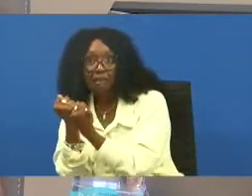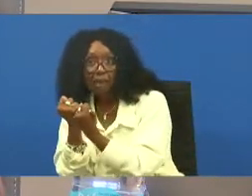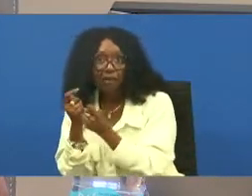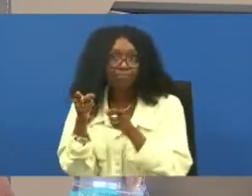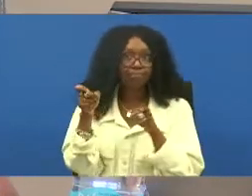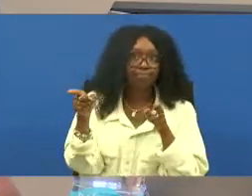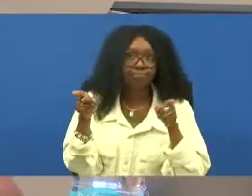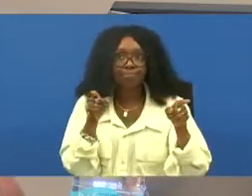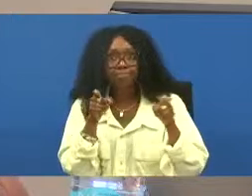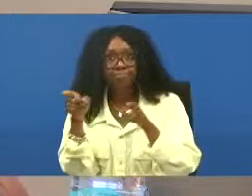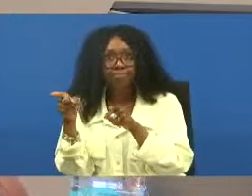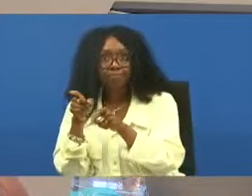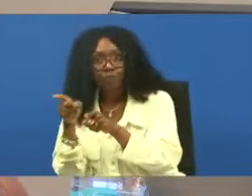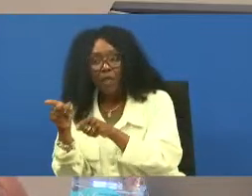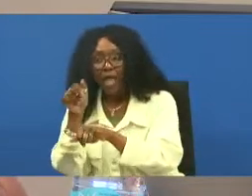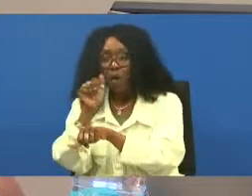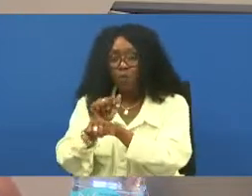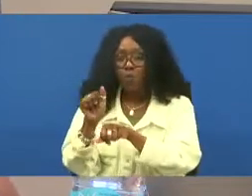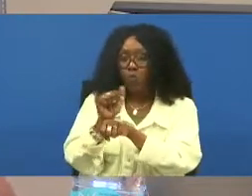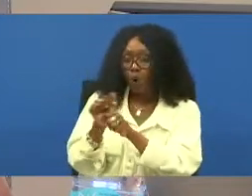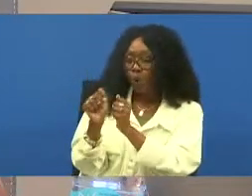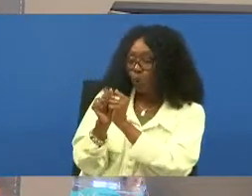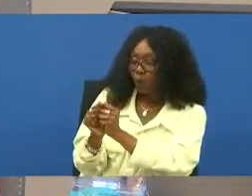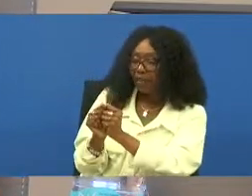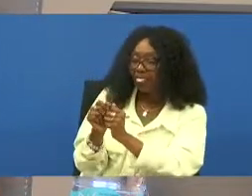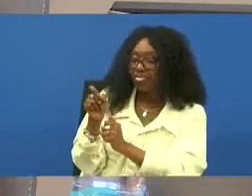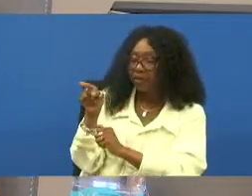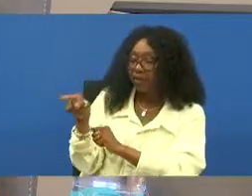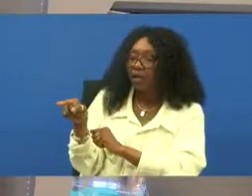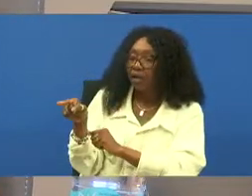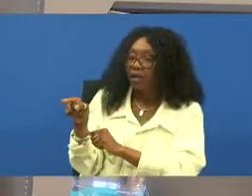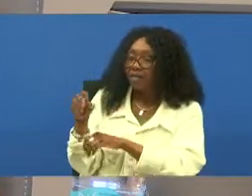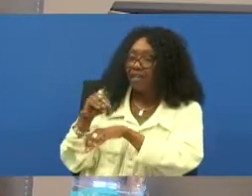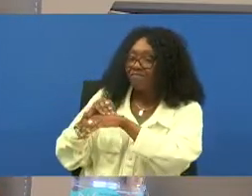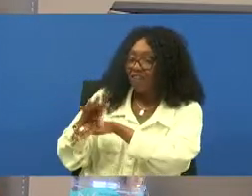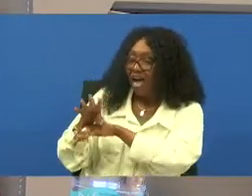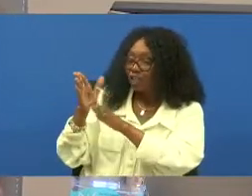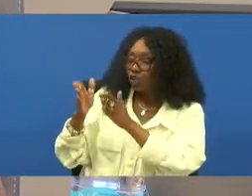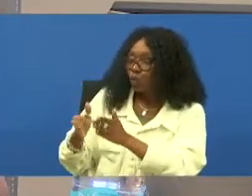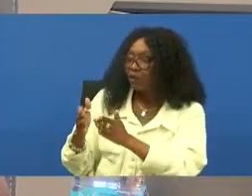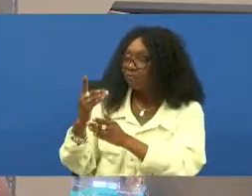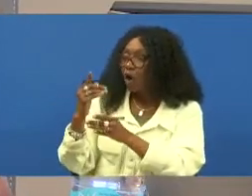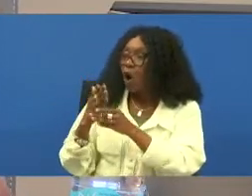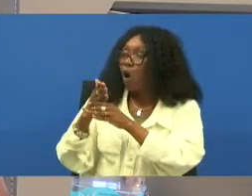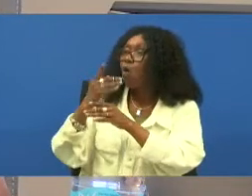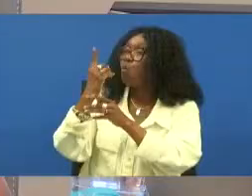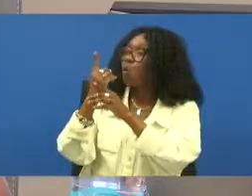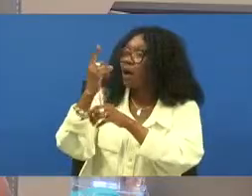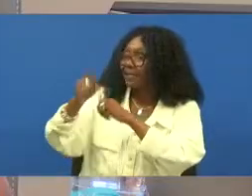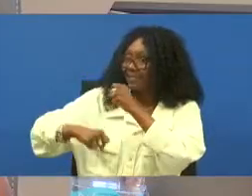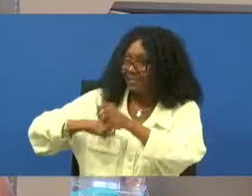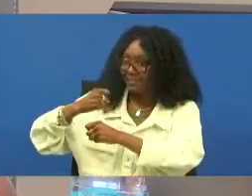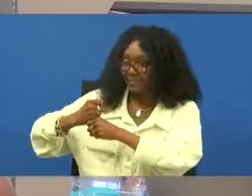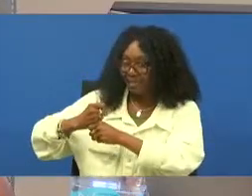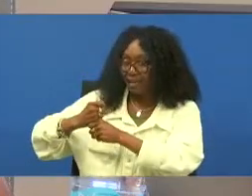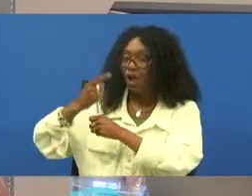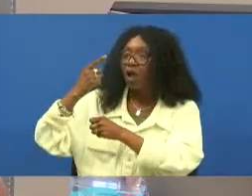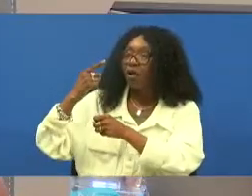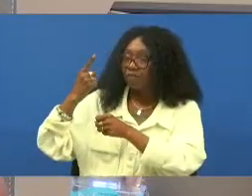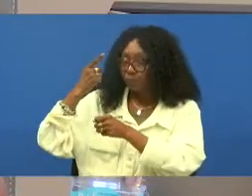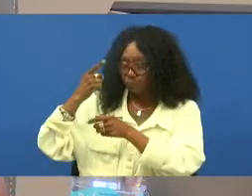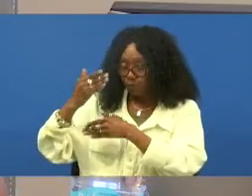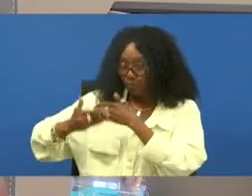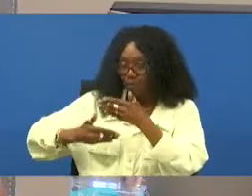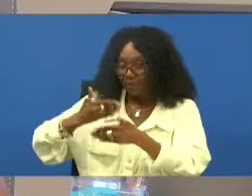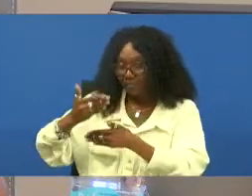closely with the owner's advisory for well over a year in connection with this process. Ultimately,